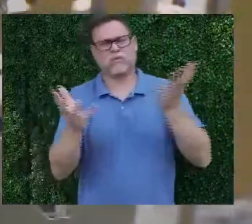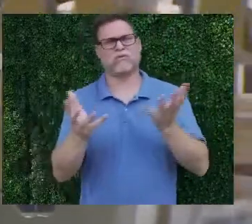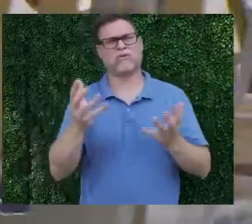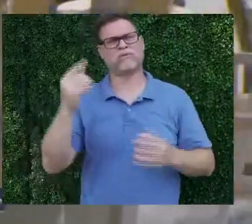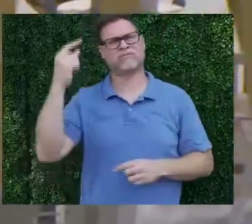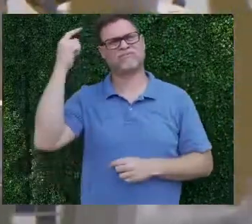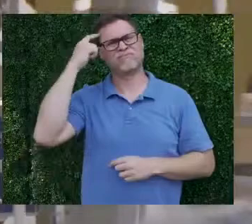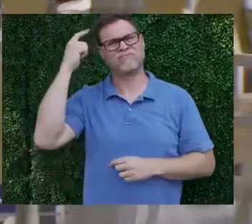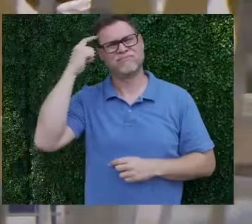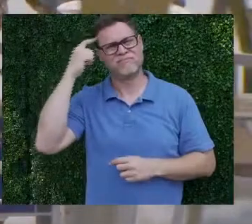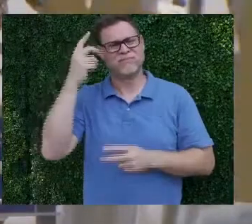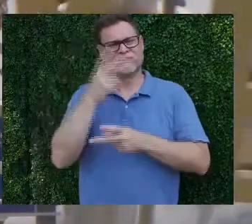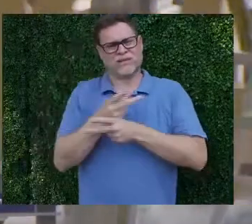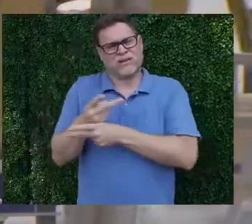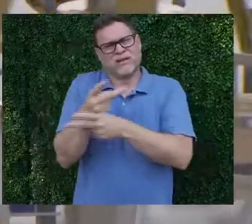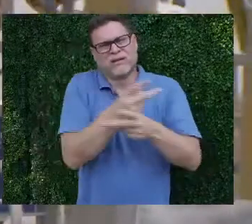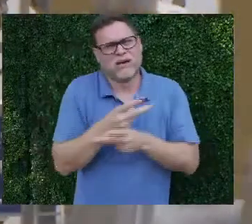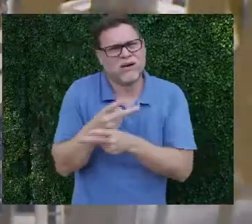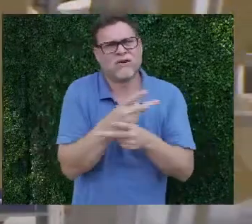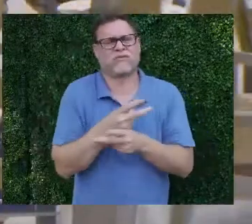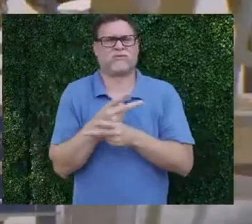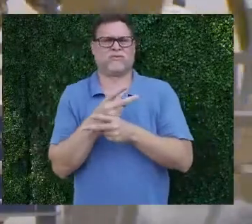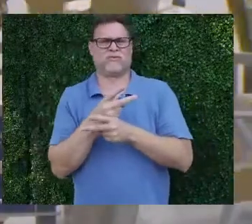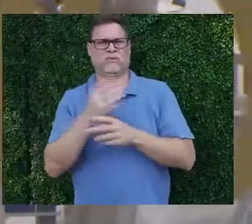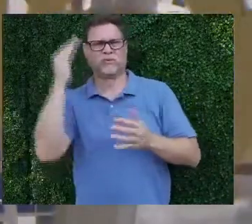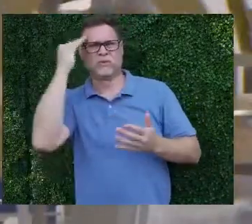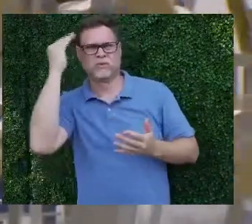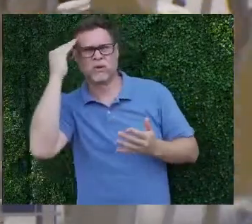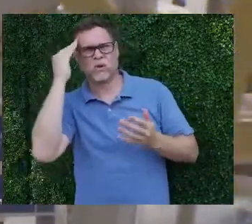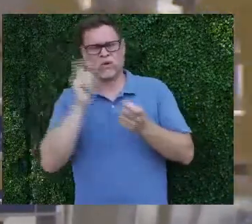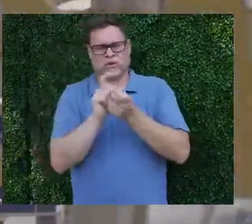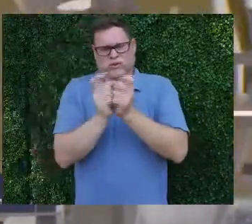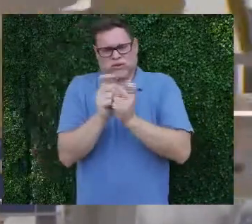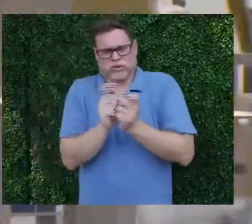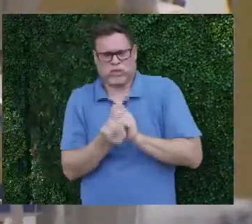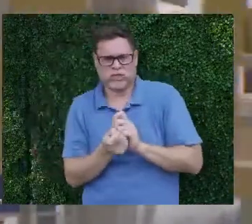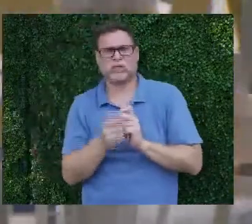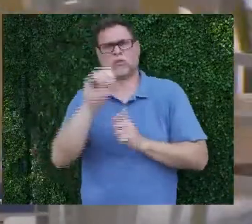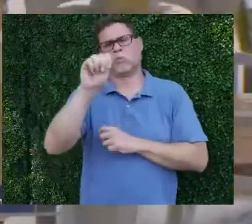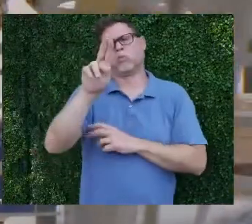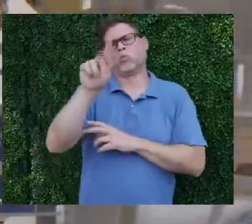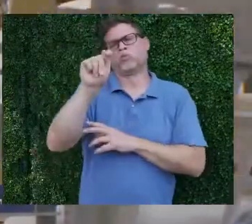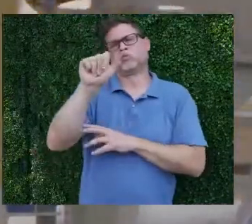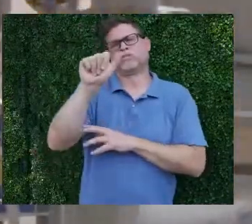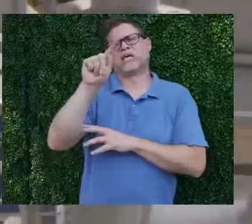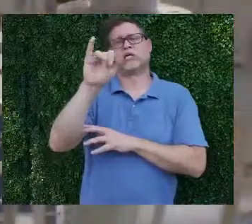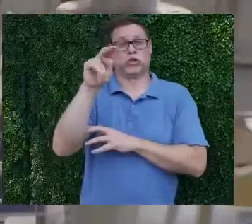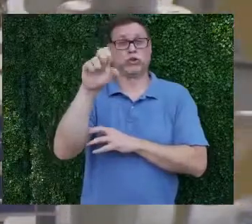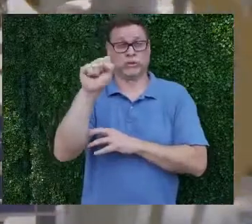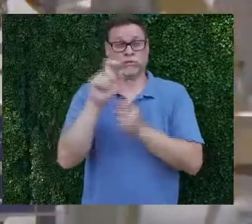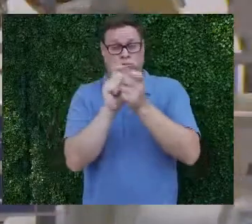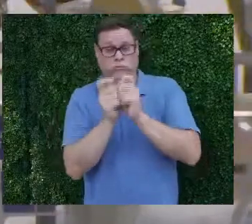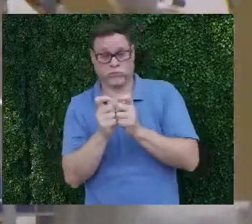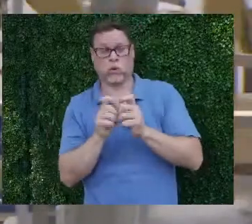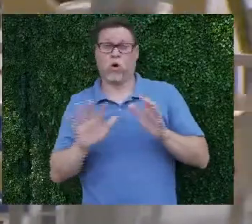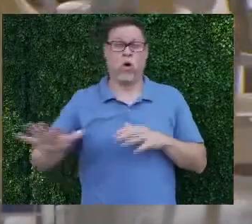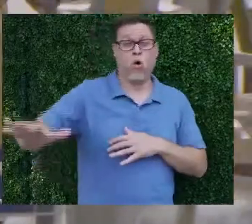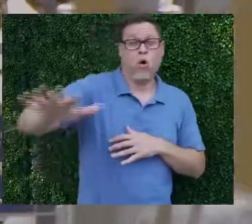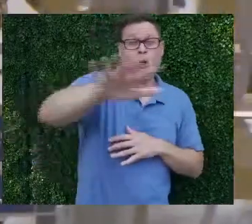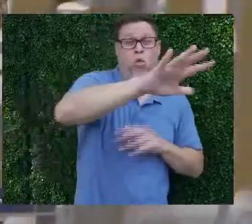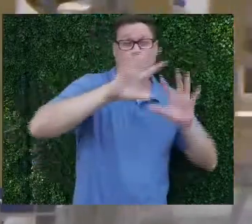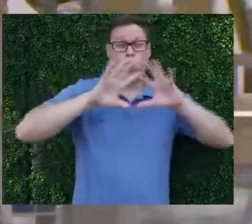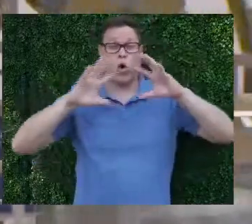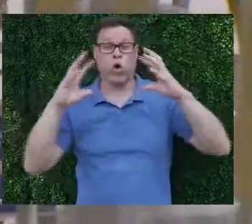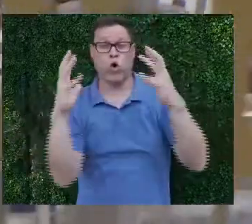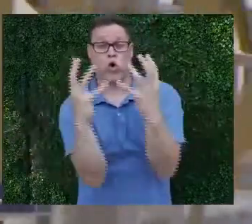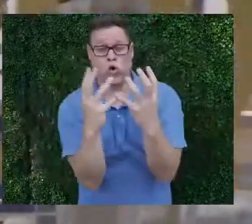thoughtful, to be judicious, mindful of these mutations, mindful of the variants all around the rest of the world, mindful that